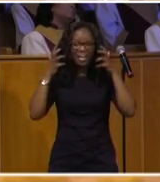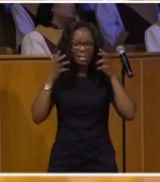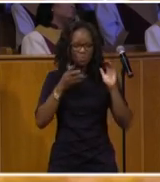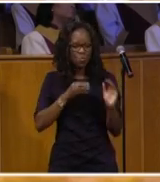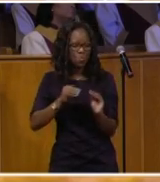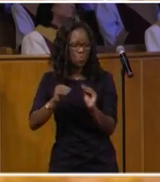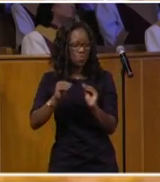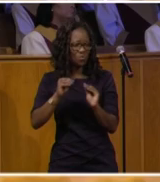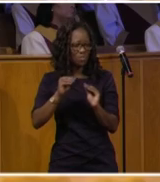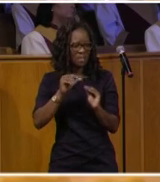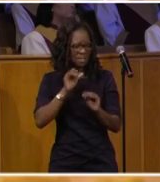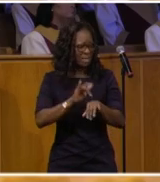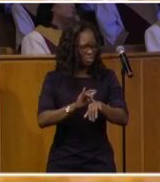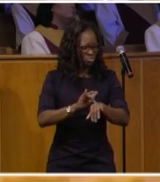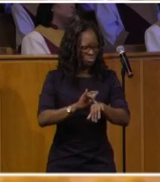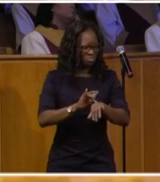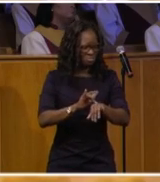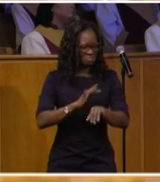moved.